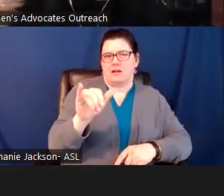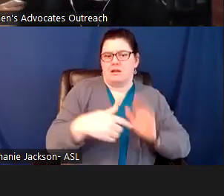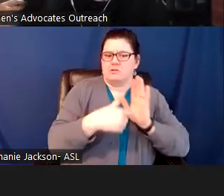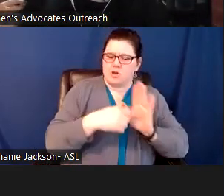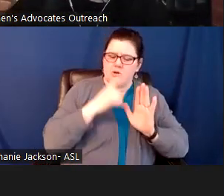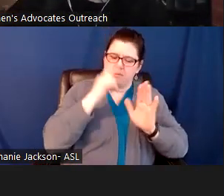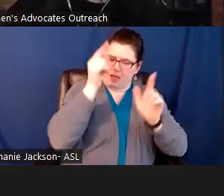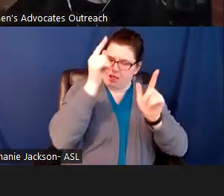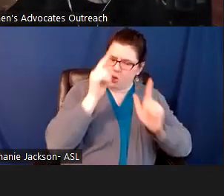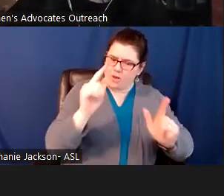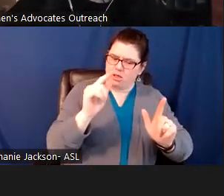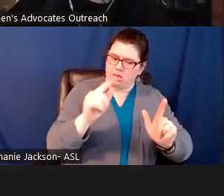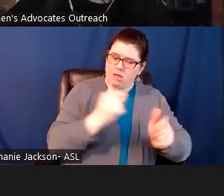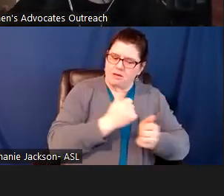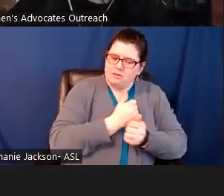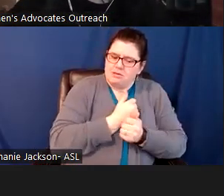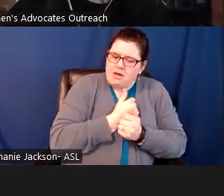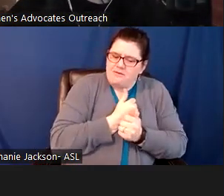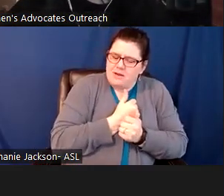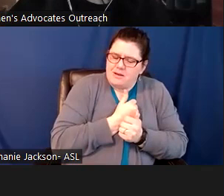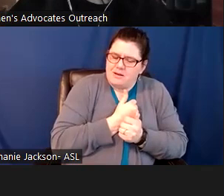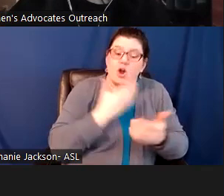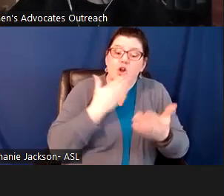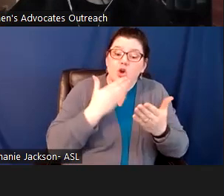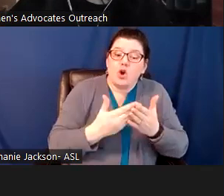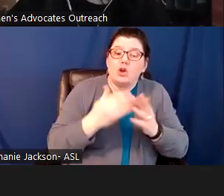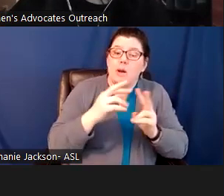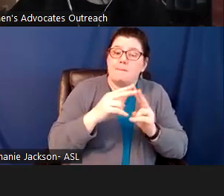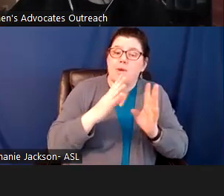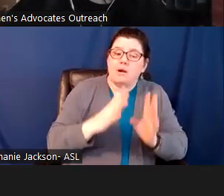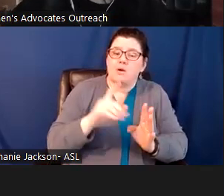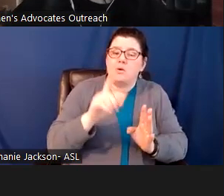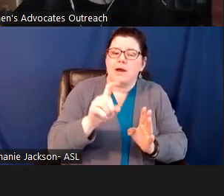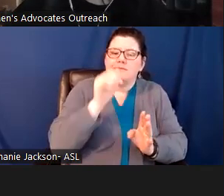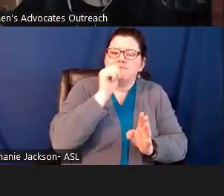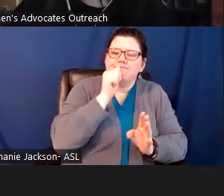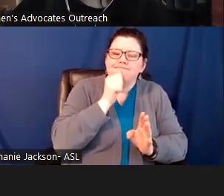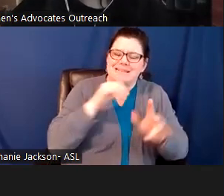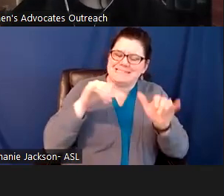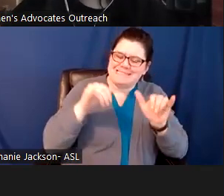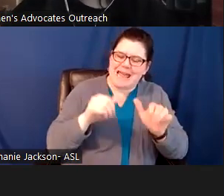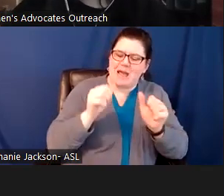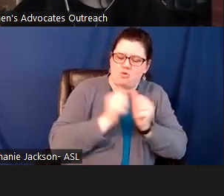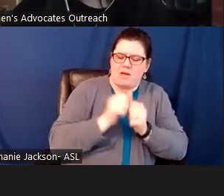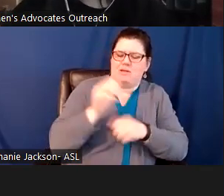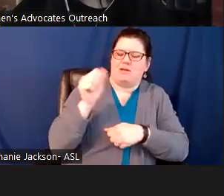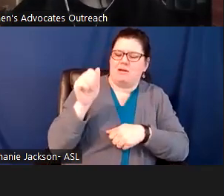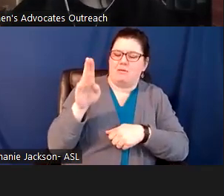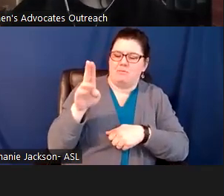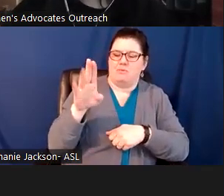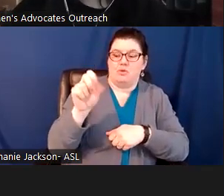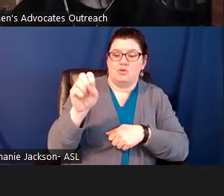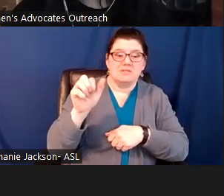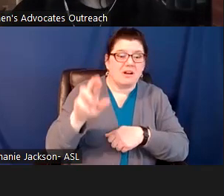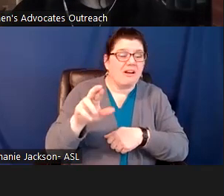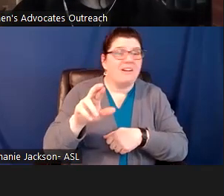loyal, loving, and a good partner, we must stay with our abuser, even if